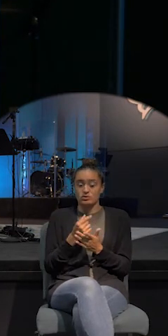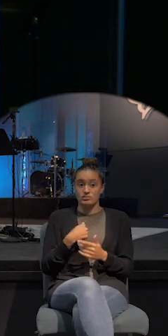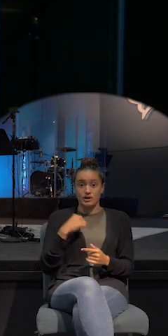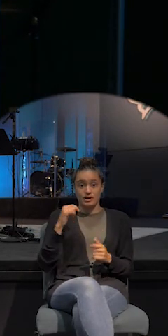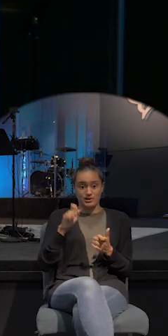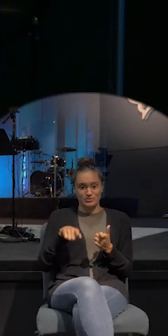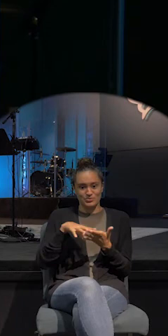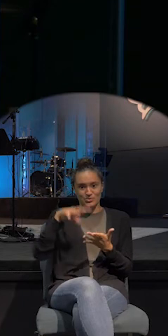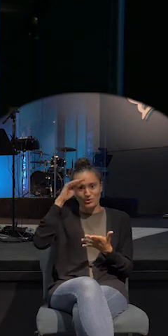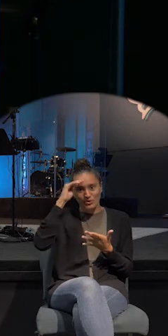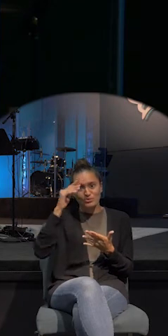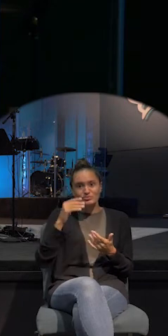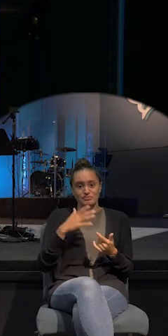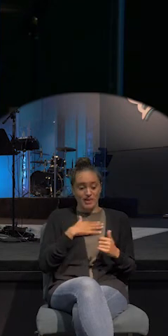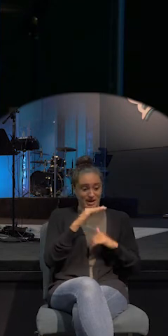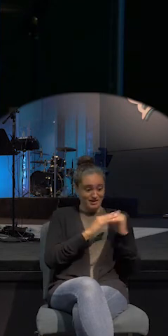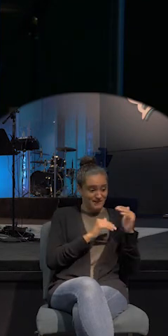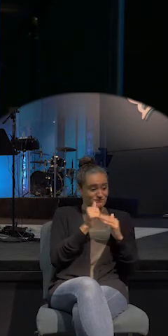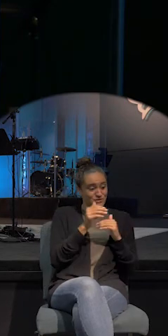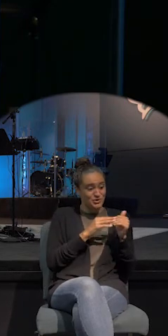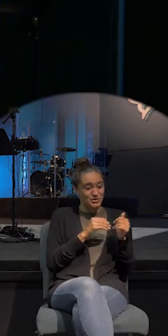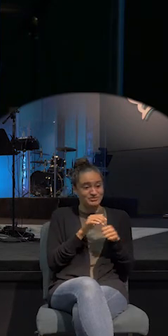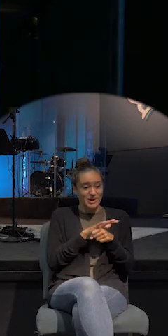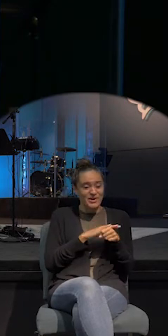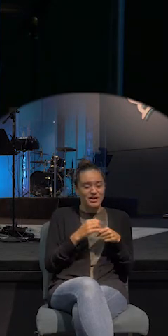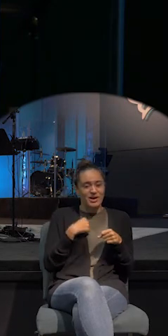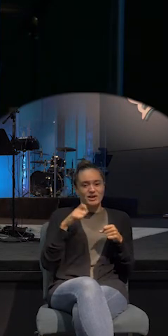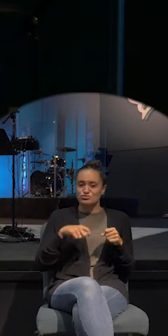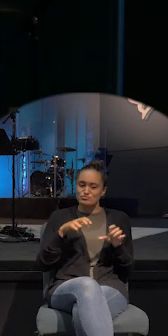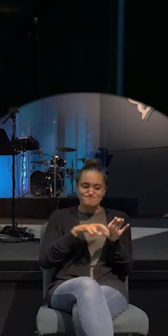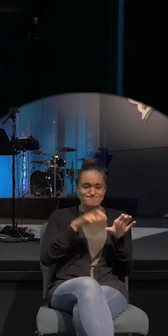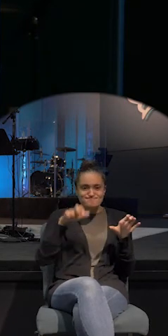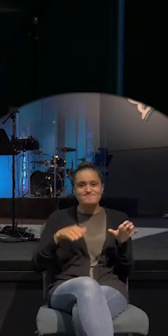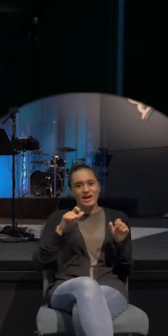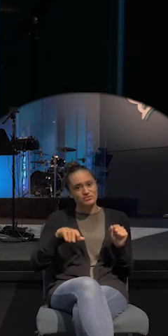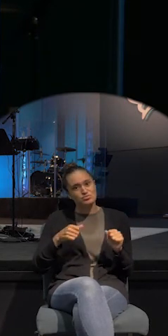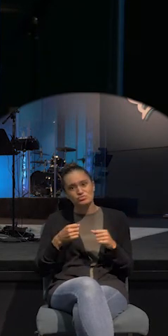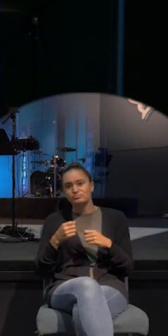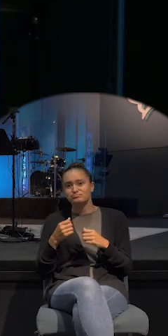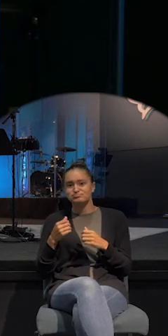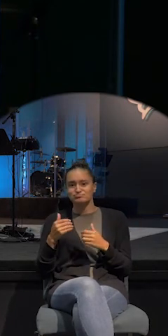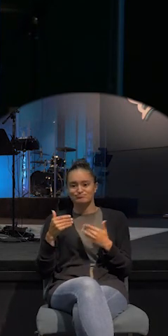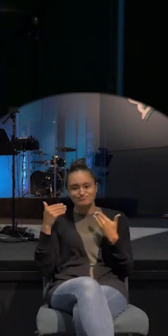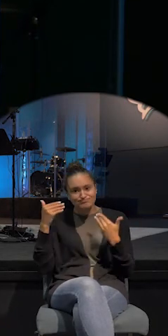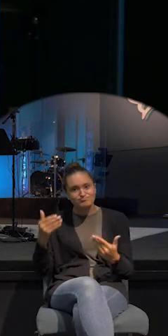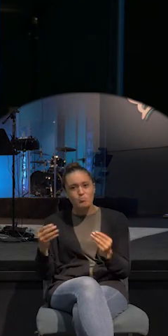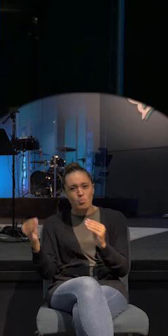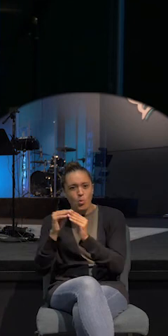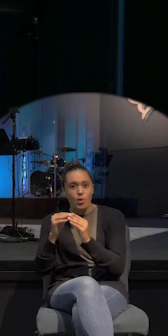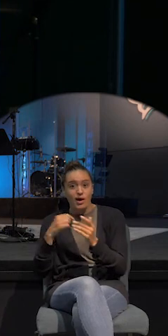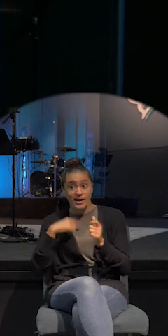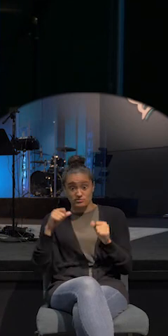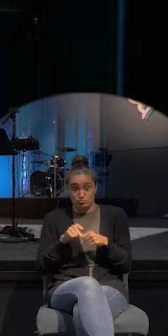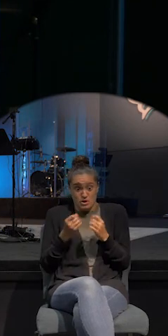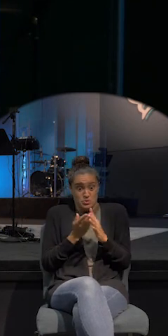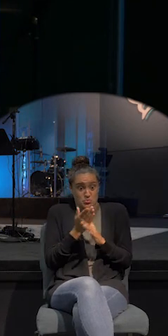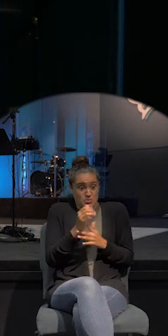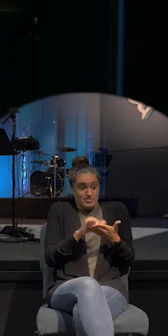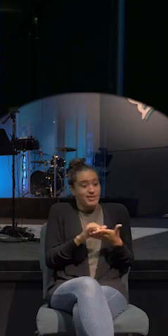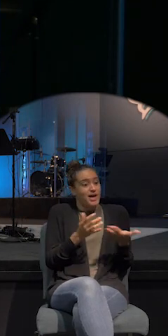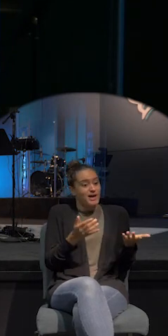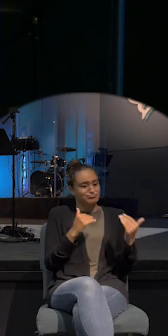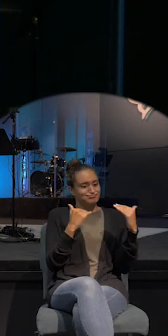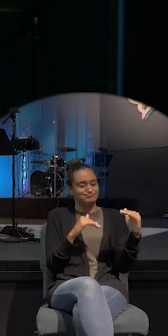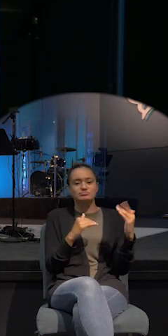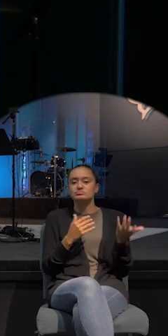ago to say, I'm going to break through. See, I don't even, you may believe this or not,